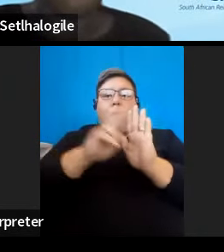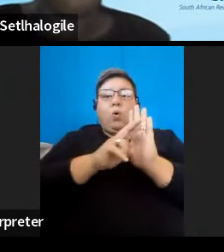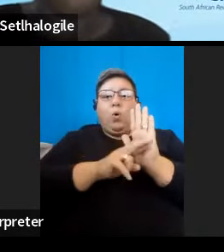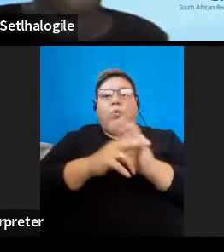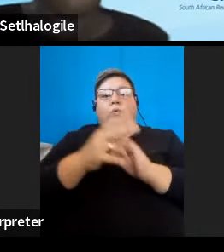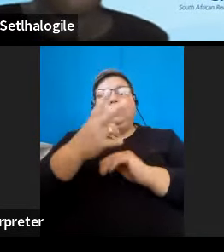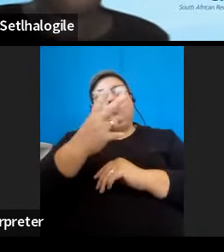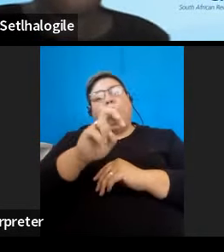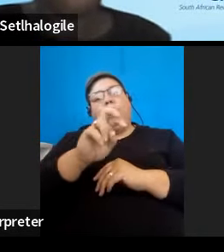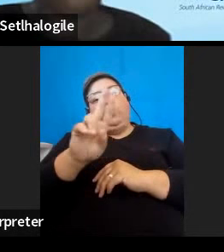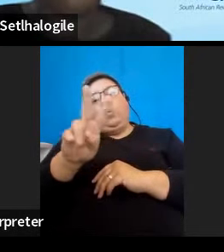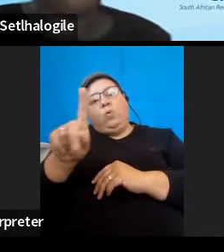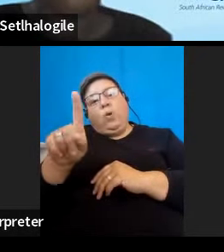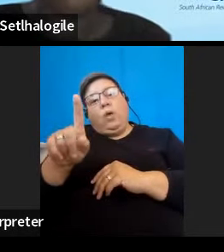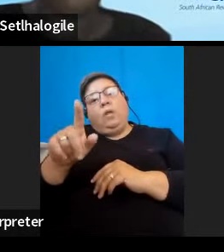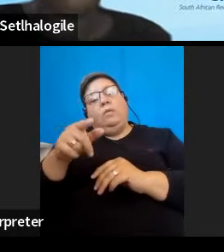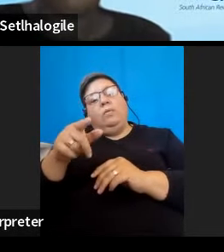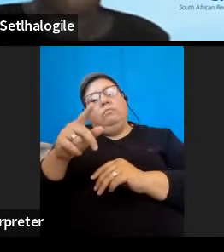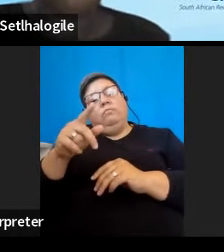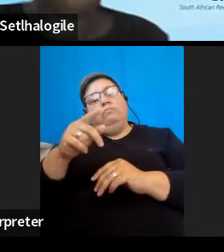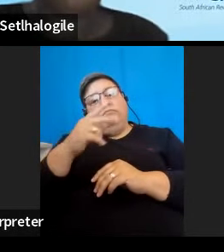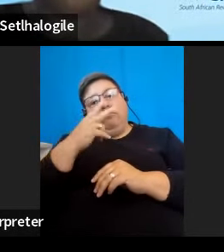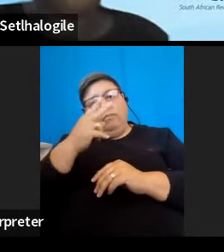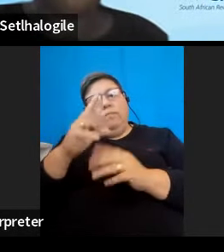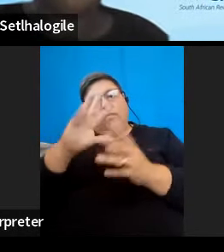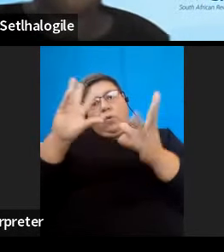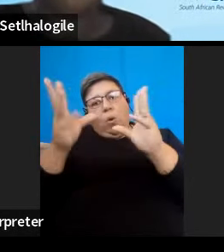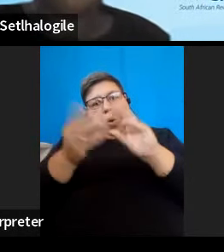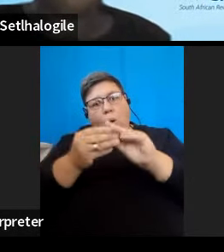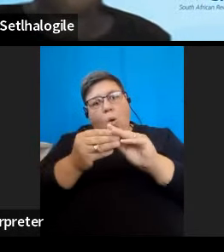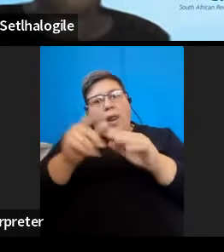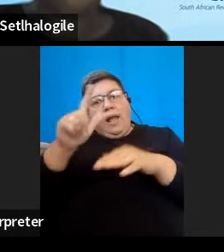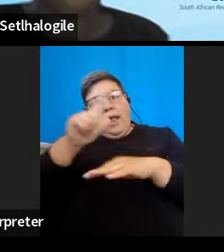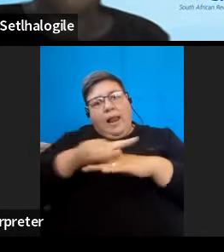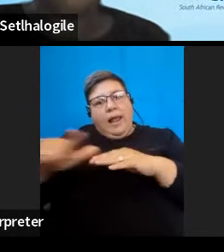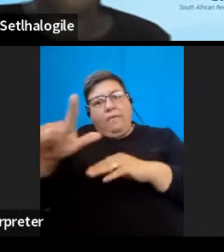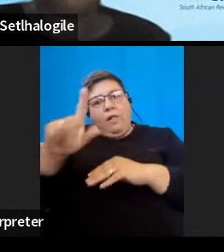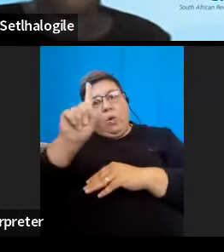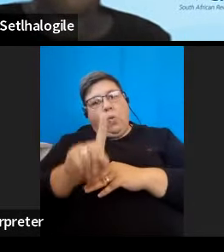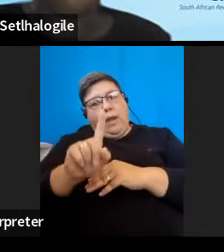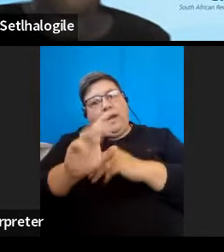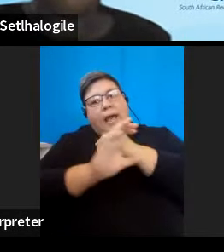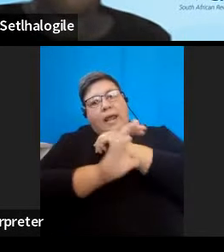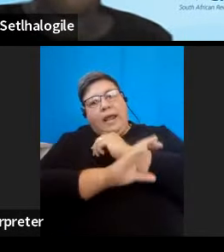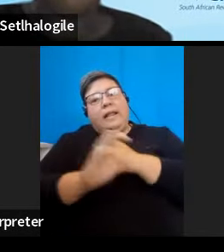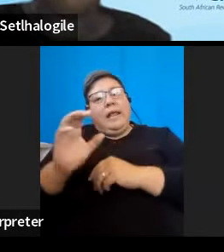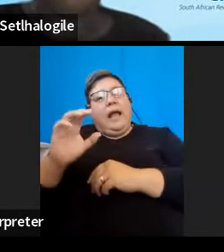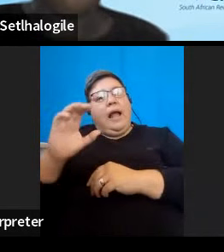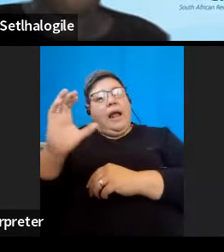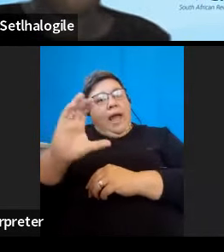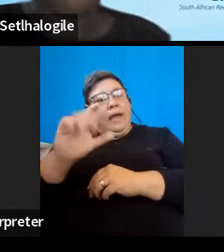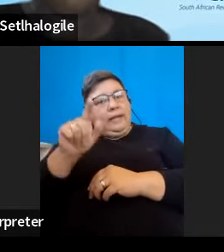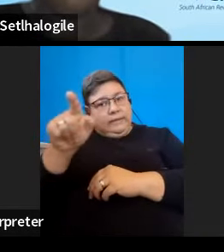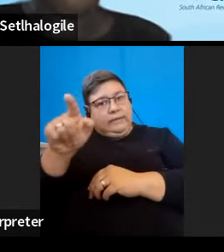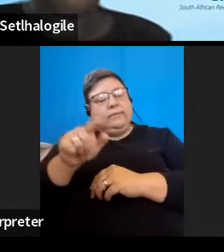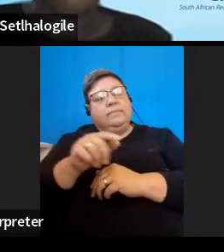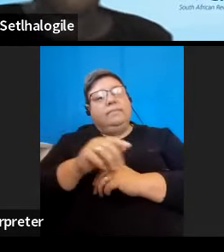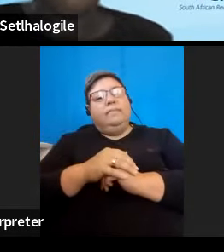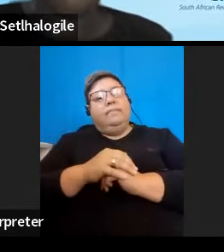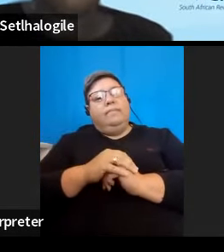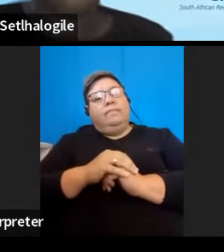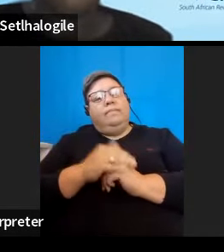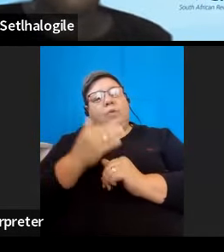2021 resulted in all prior level 1 accredited clients, which included the clearing agents, to